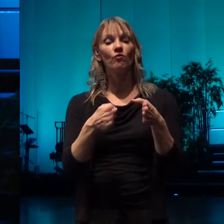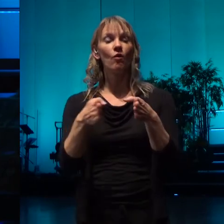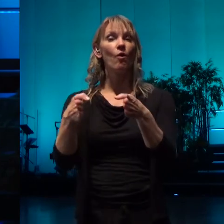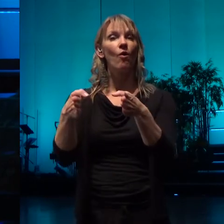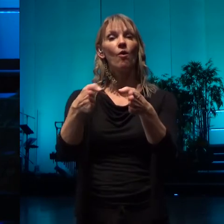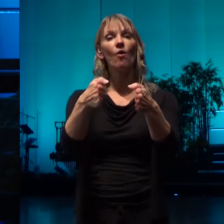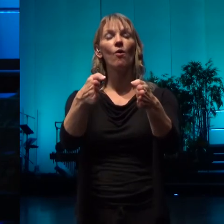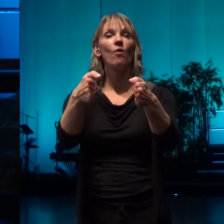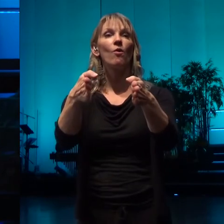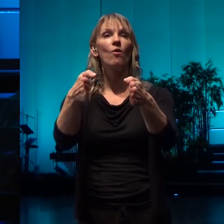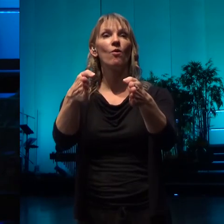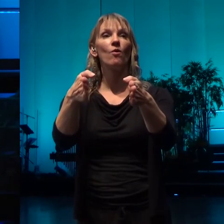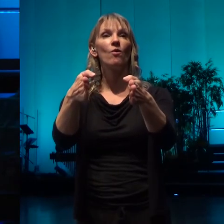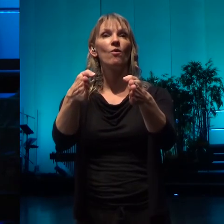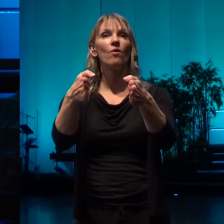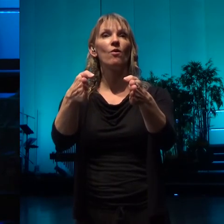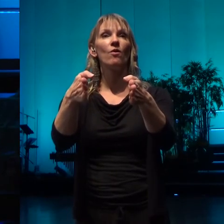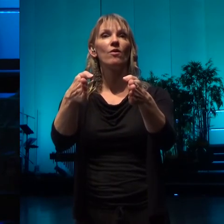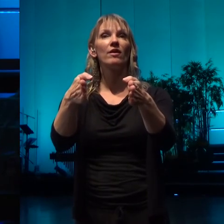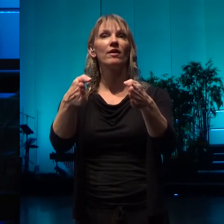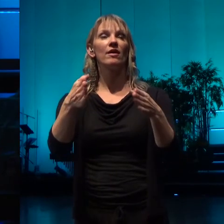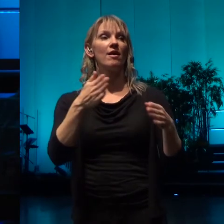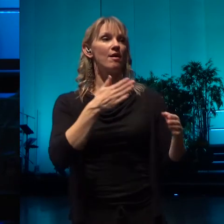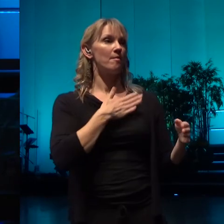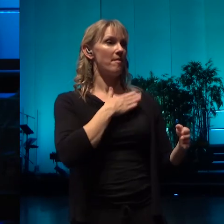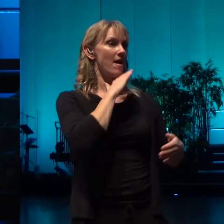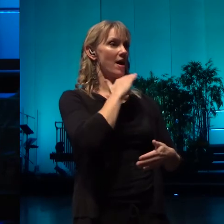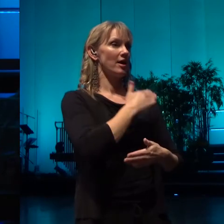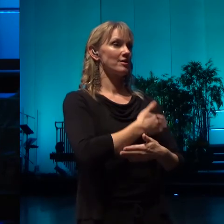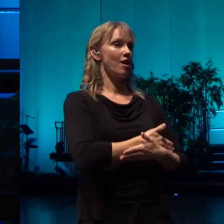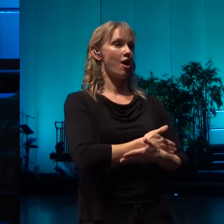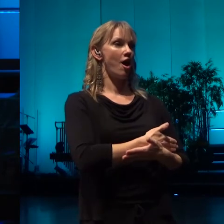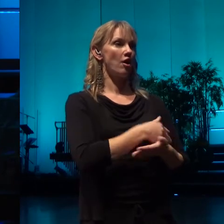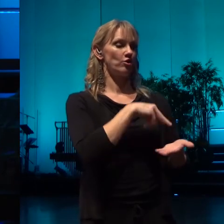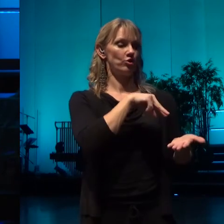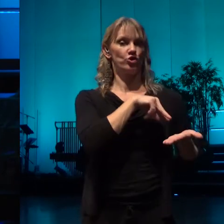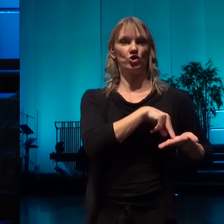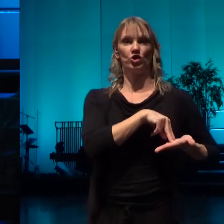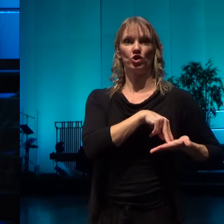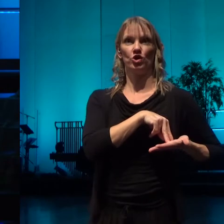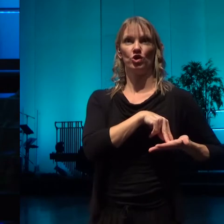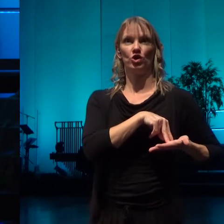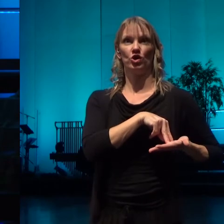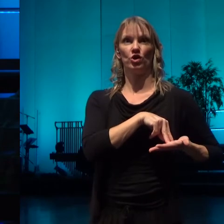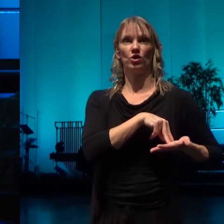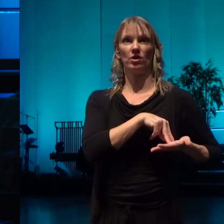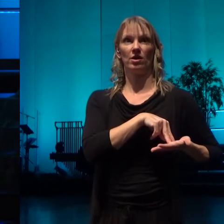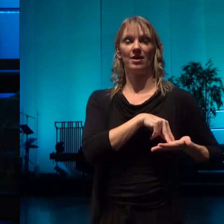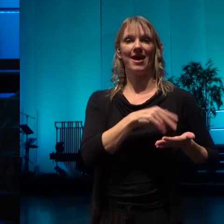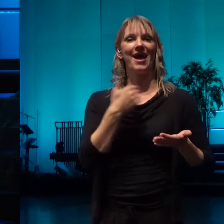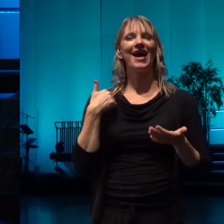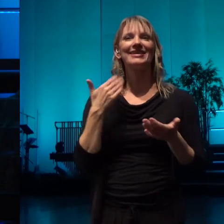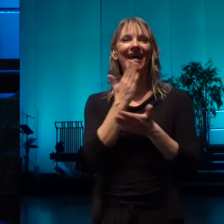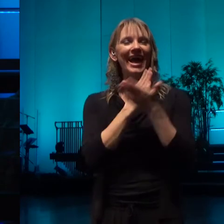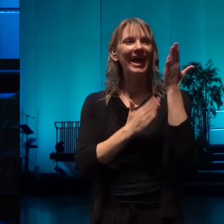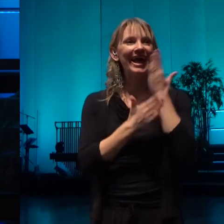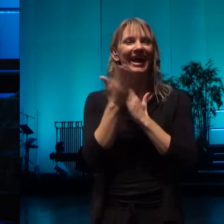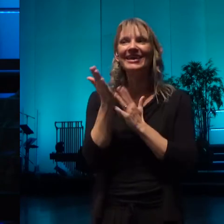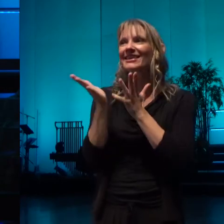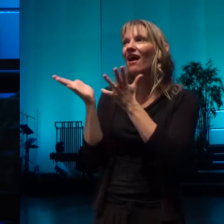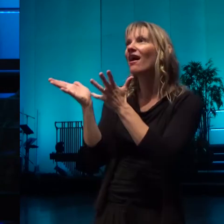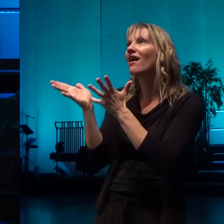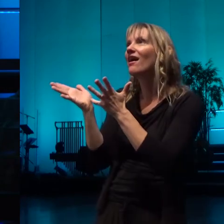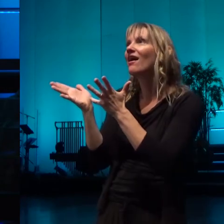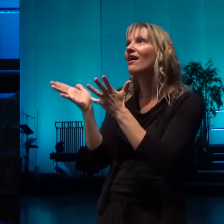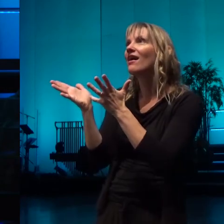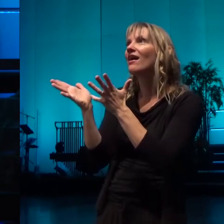ahead. And my daughter standing very still, and she's holding out her hands. And I can see it in